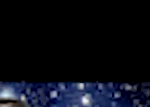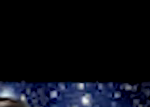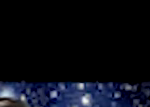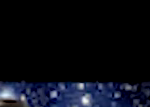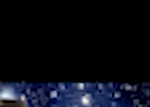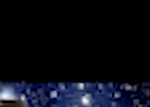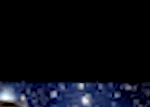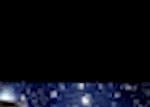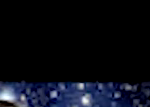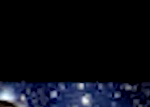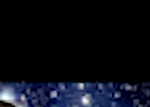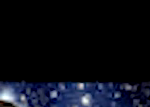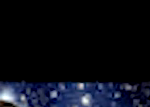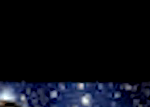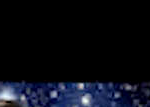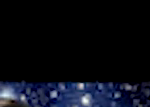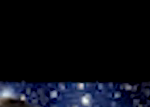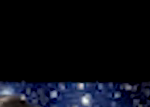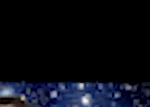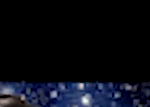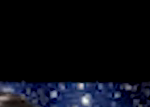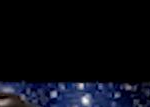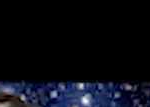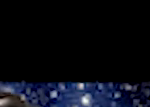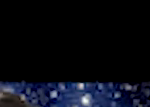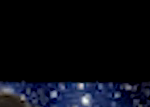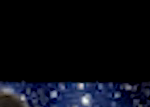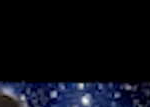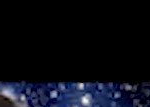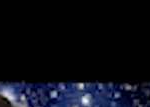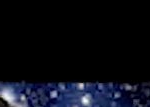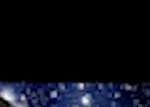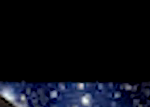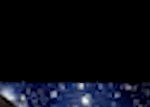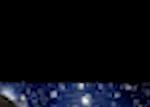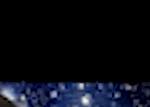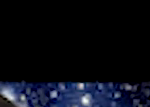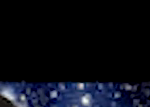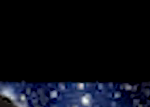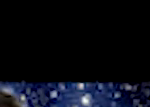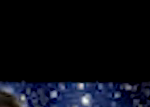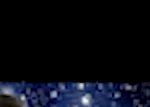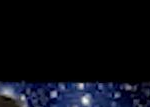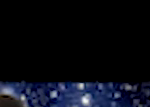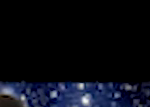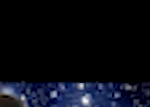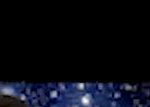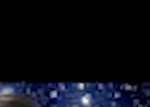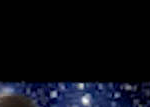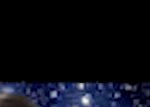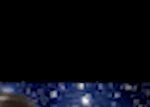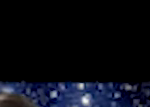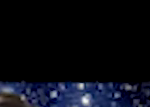I close today's meeting, does anyone have any final logistics questions about the social room chats? If so, please submit it in